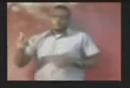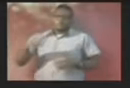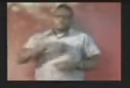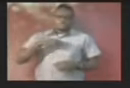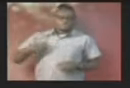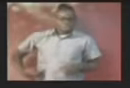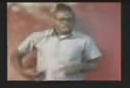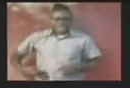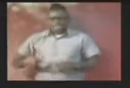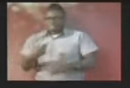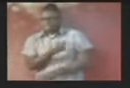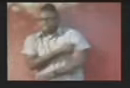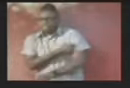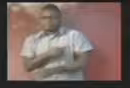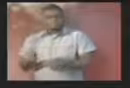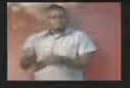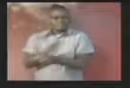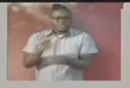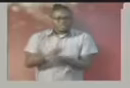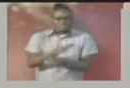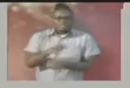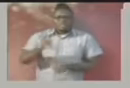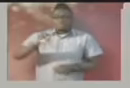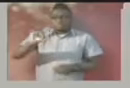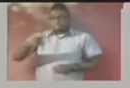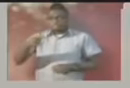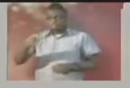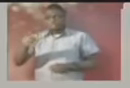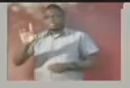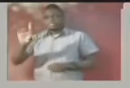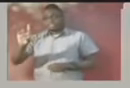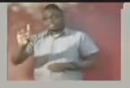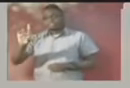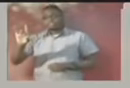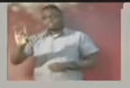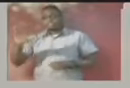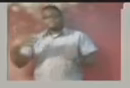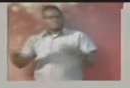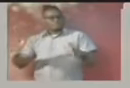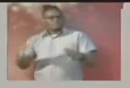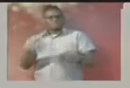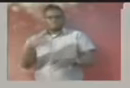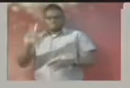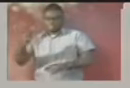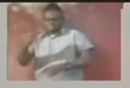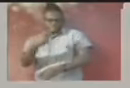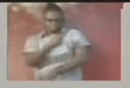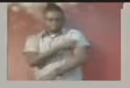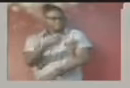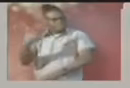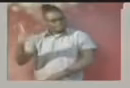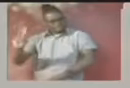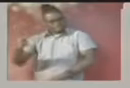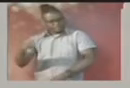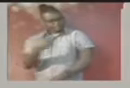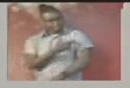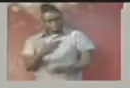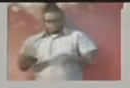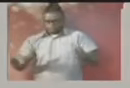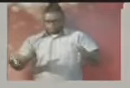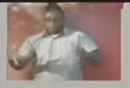fully vaccinated 1,179. If we go to the number of persons in